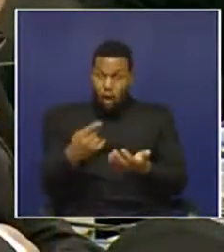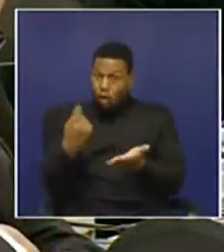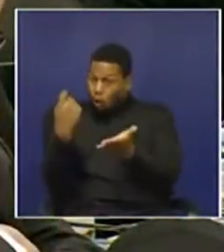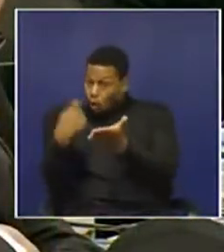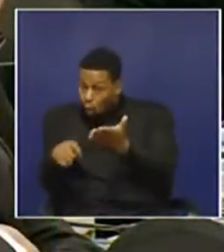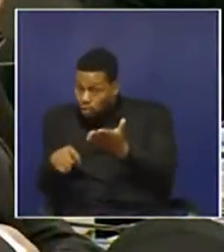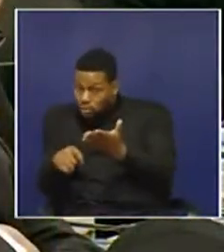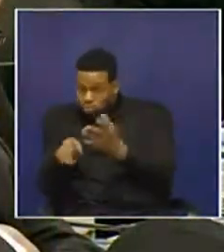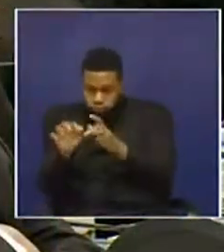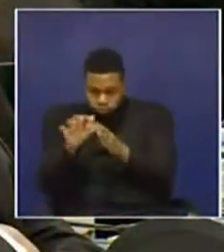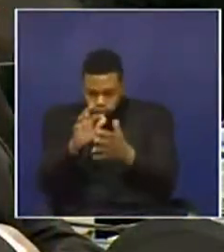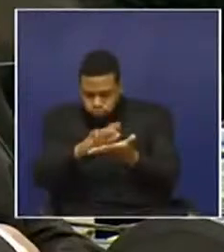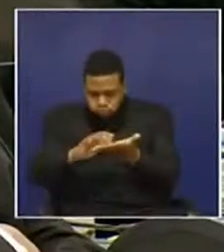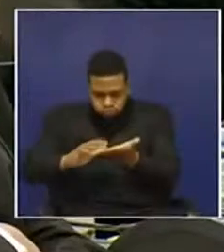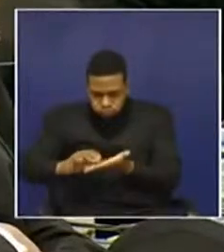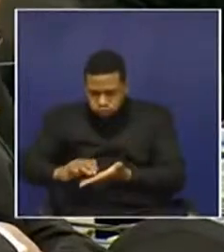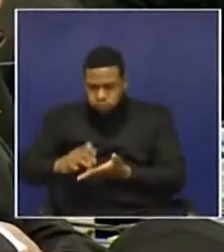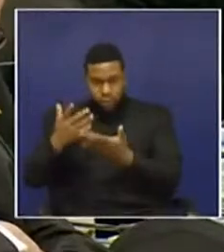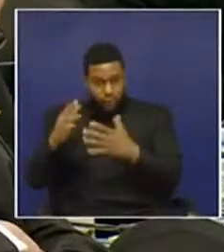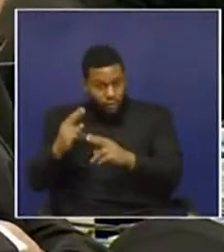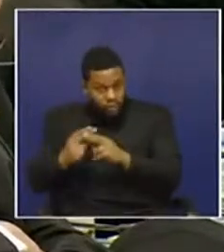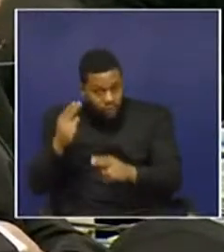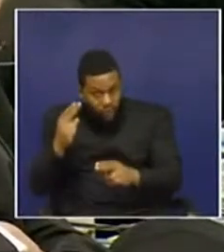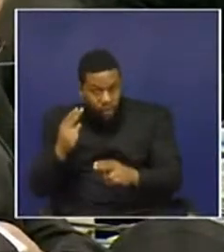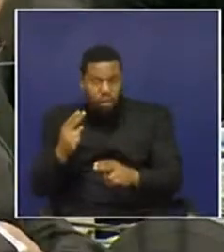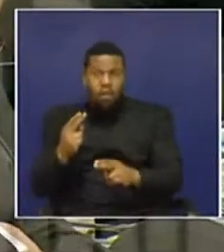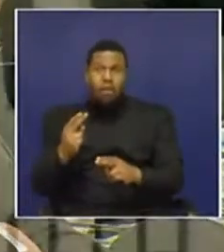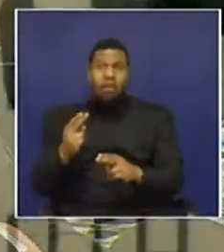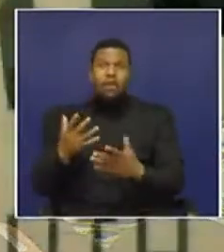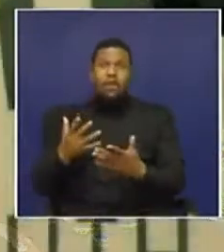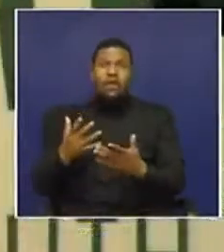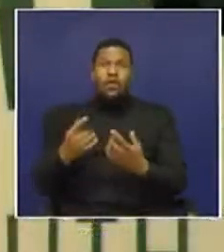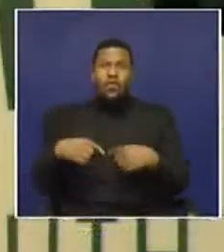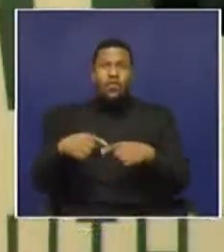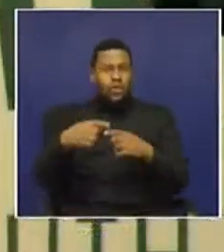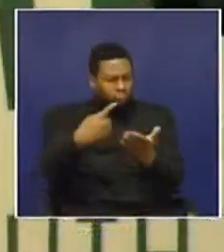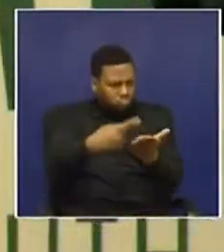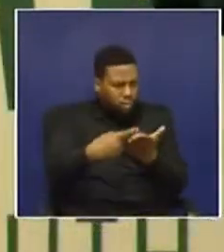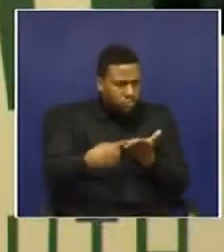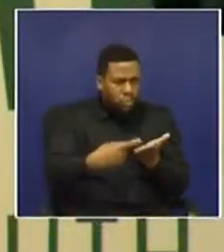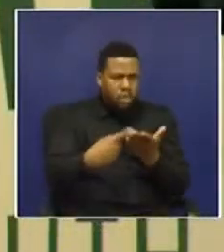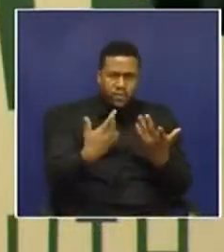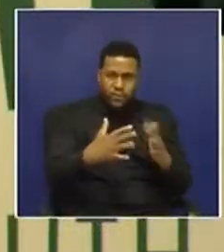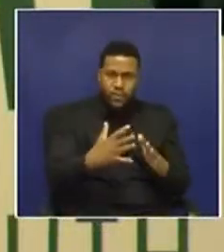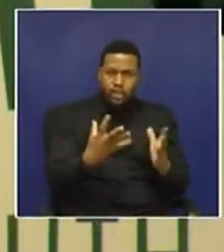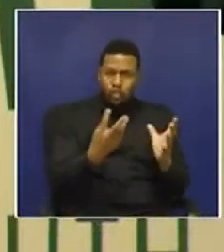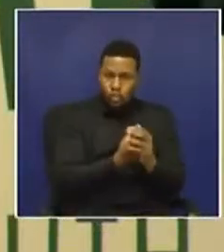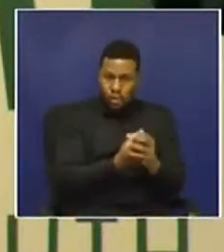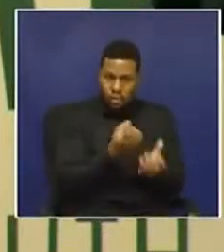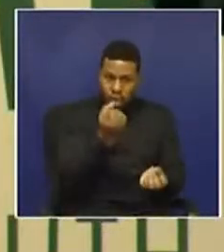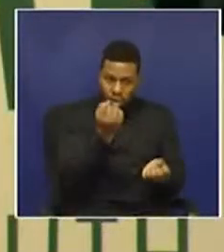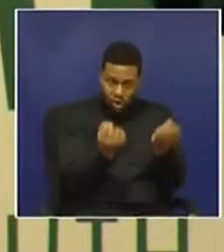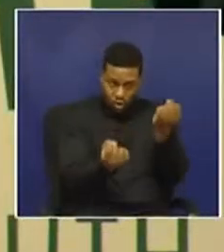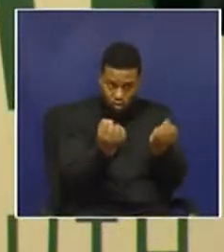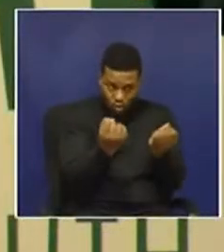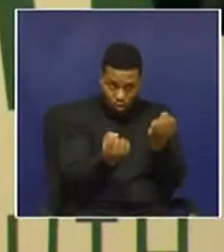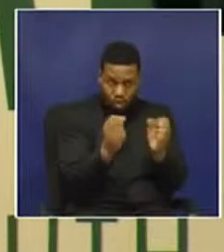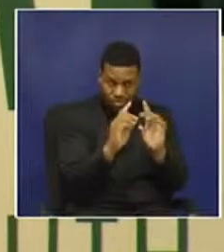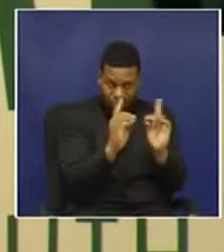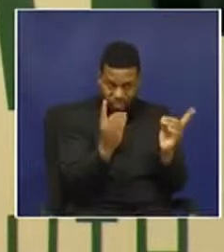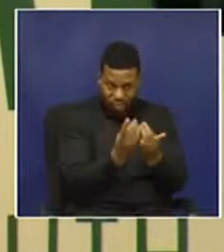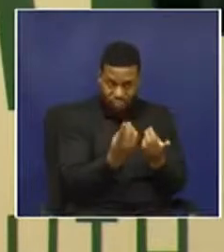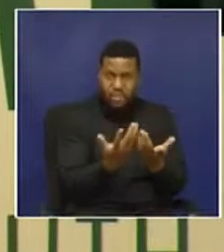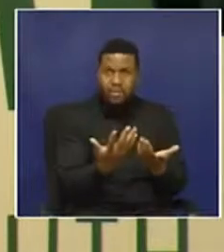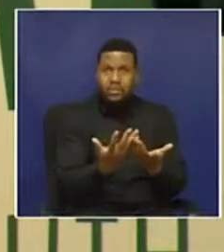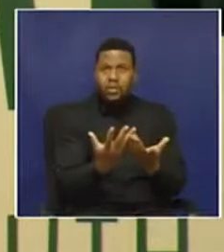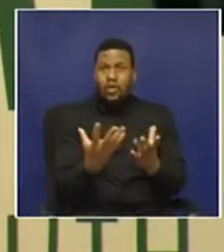be considered later in the year. We have had a discussion with the judiciary insofar as this is concerned, together with the